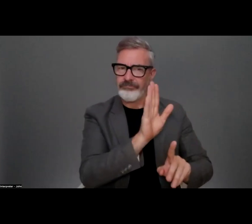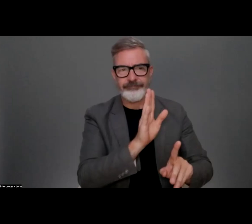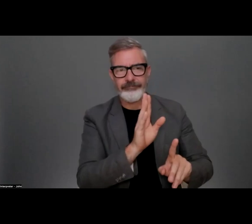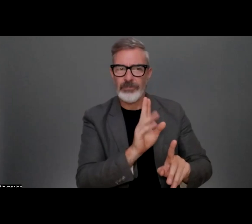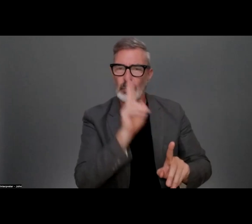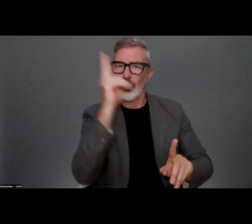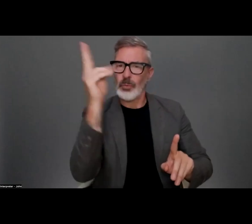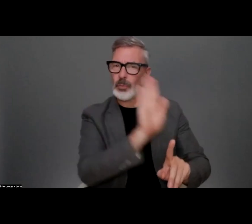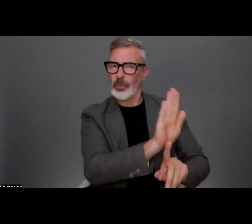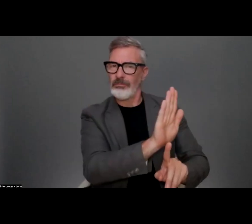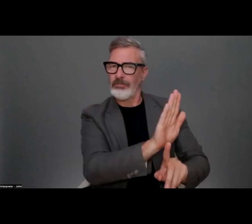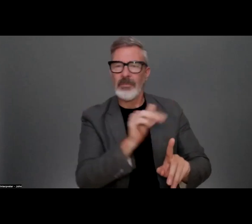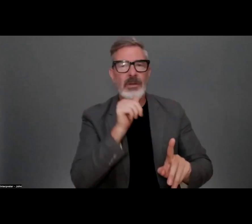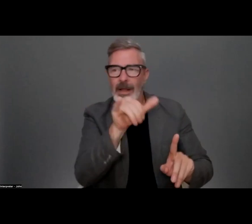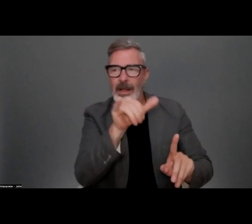Now,